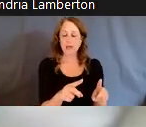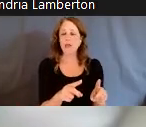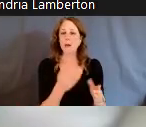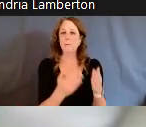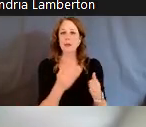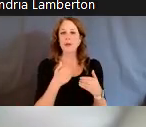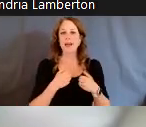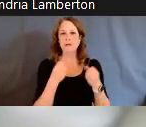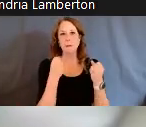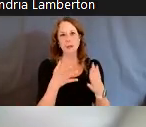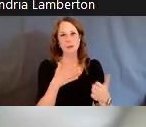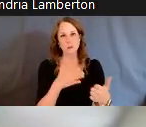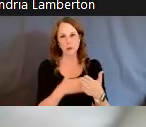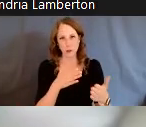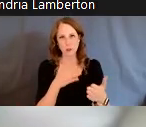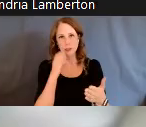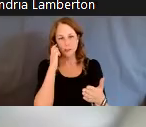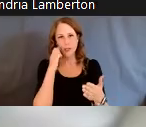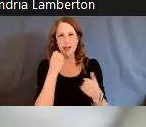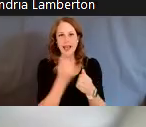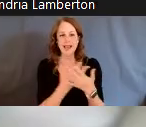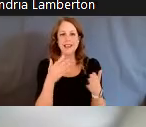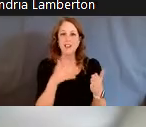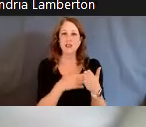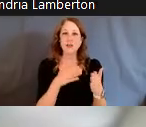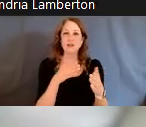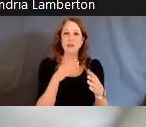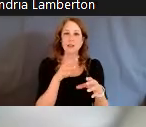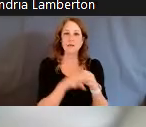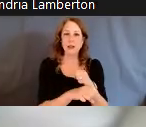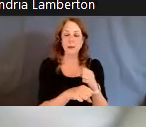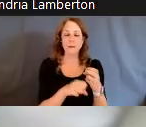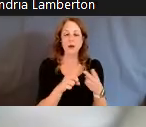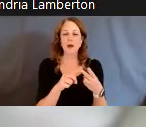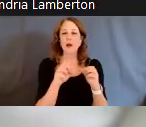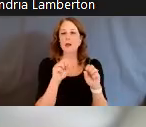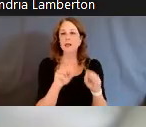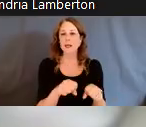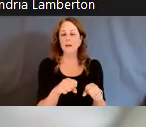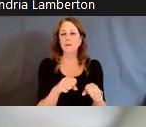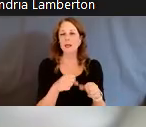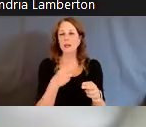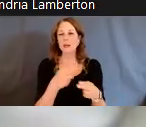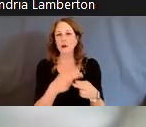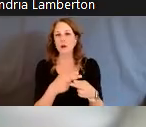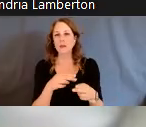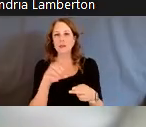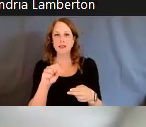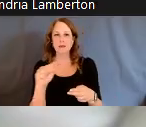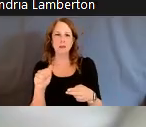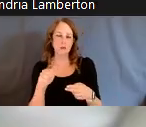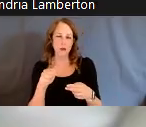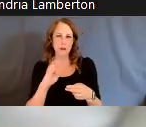words, anything that could be charged as a rape can also be charged as a sexual offense in the fourth degree, which is an unwanted